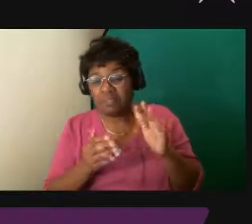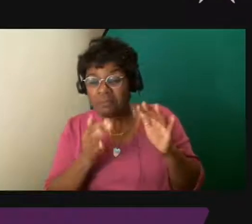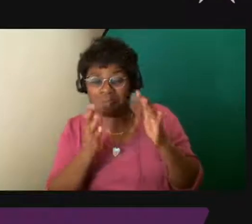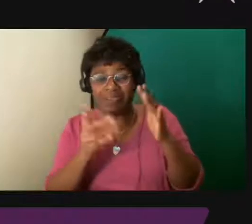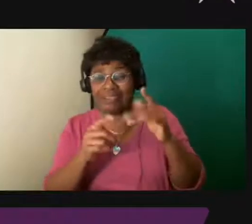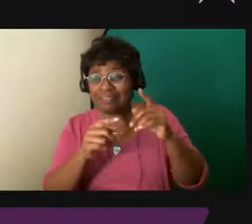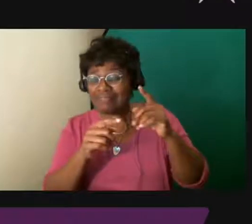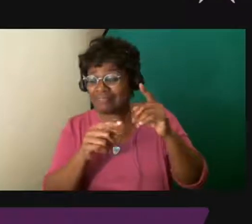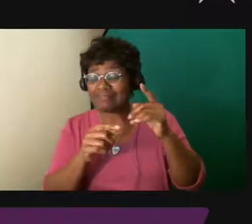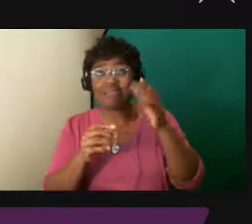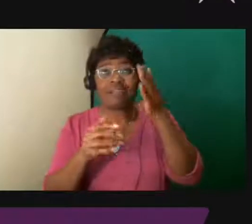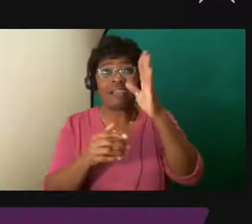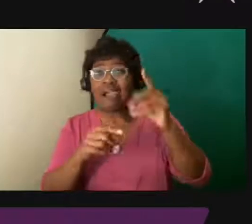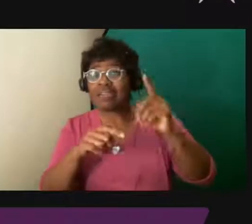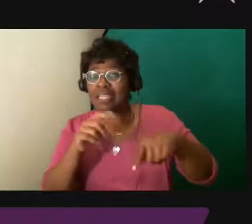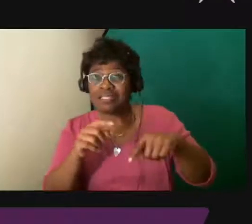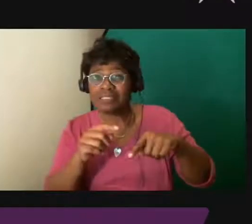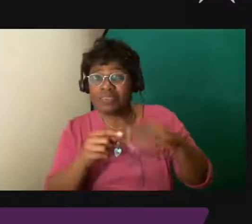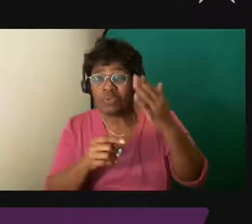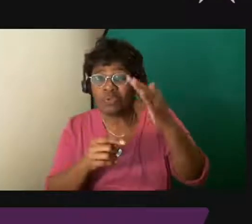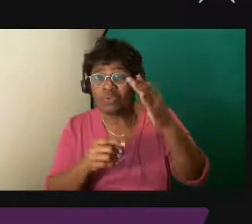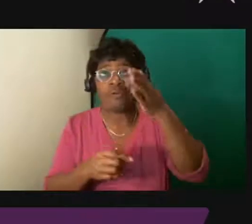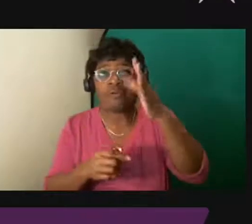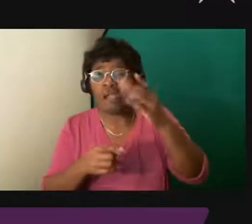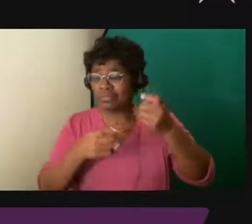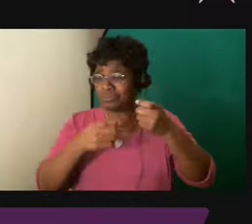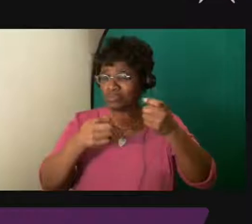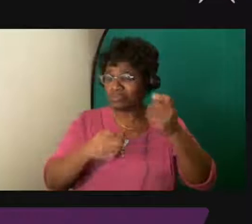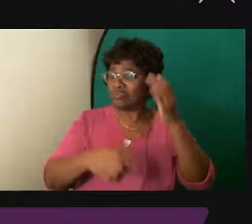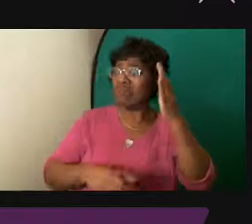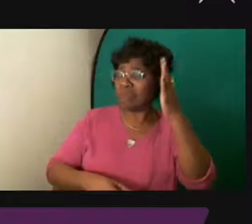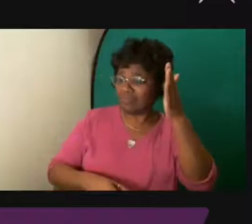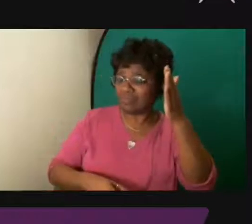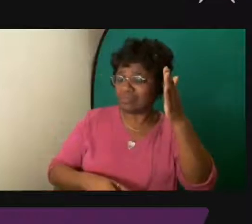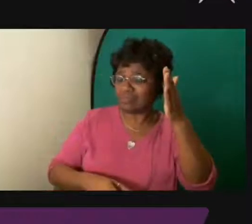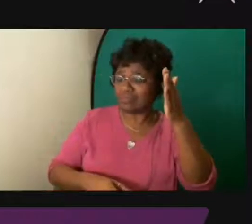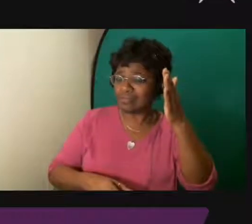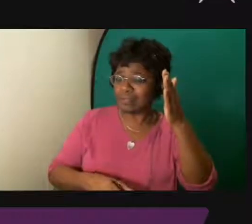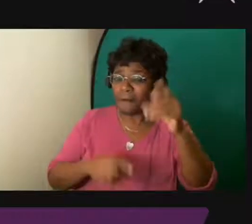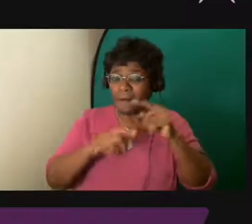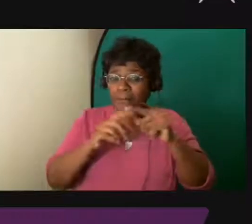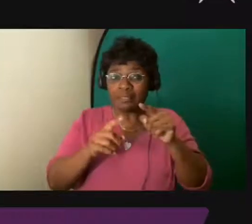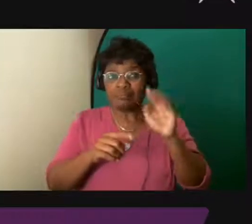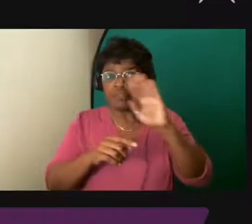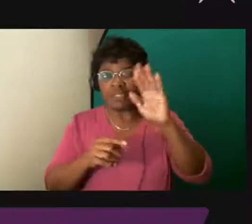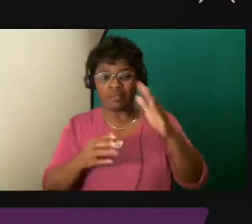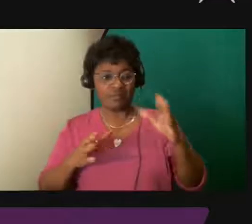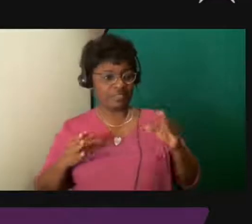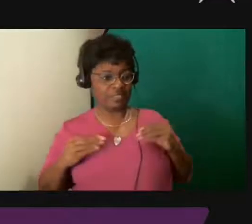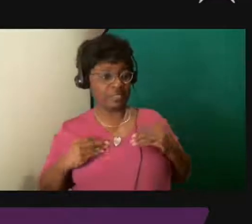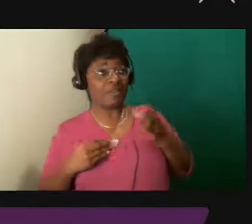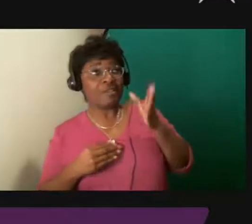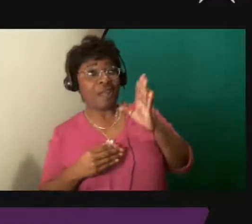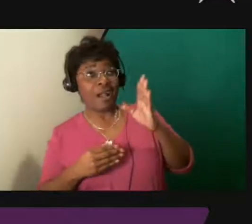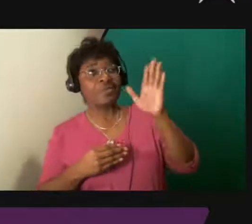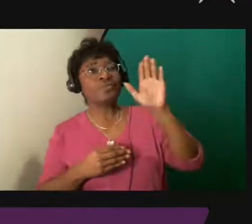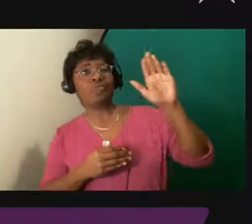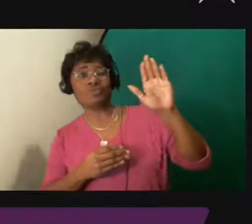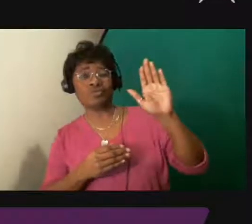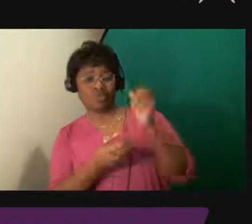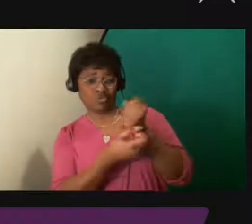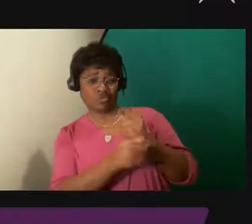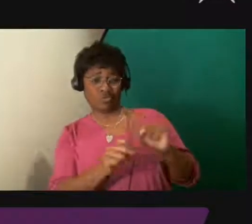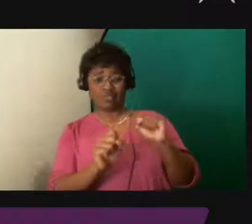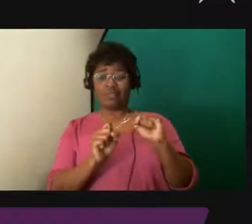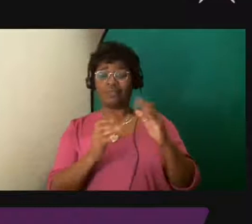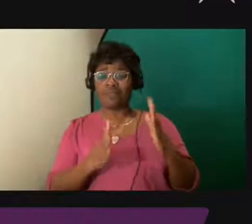day because you don't know the God who controls that day. So if you've never accepted God as your Savior, if you've never